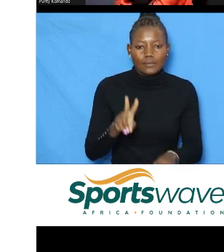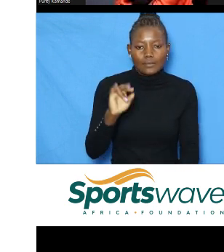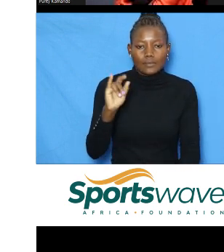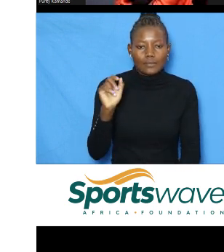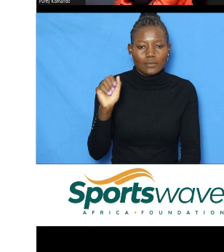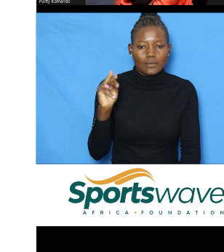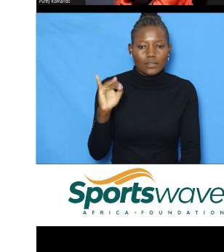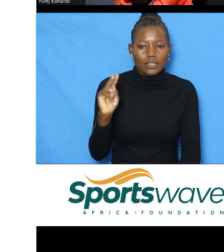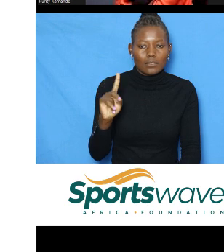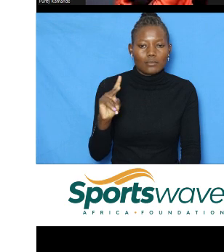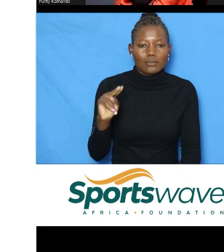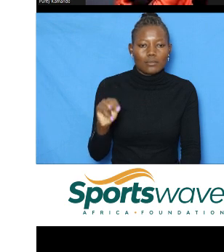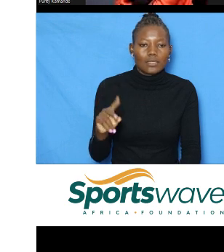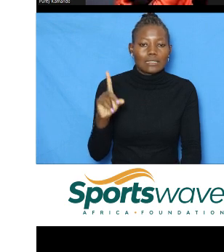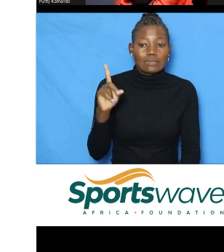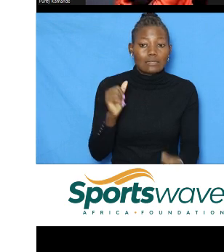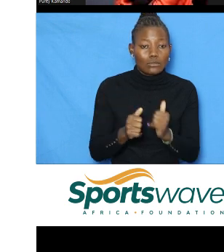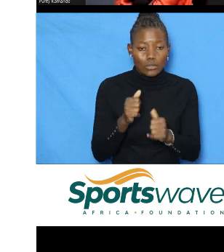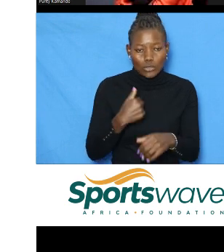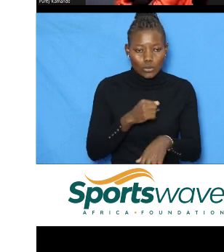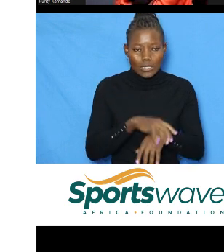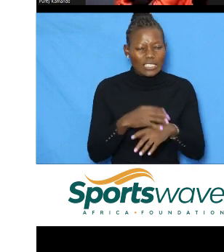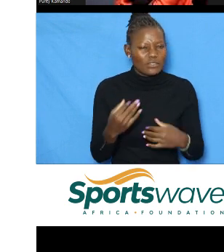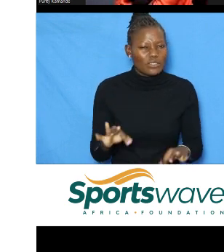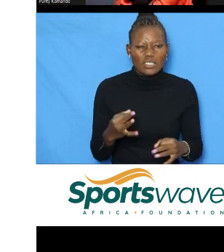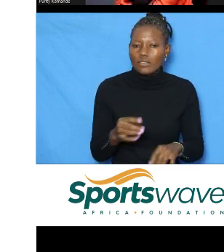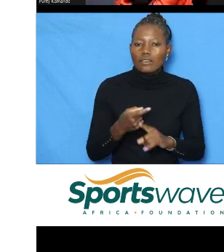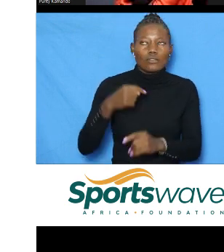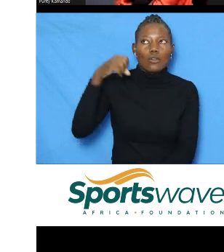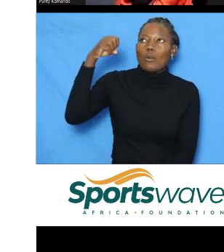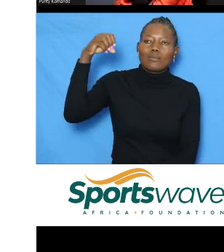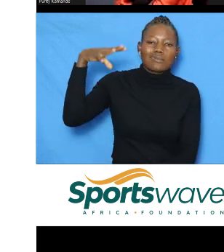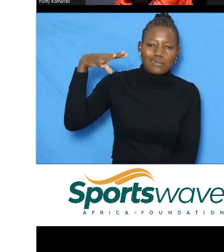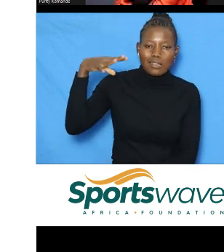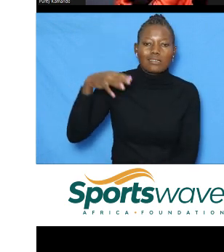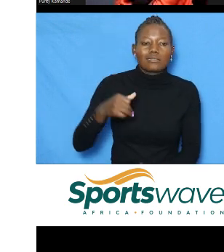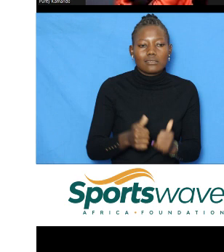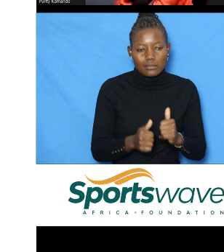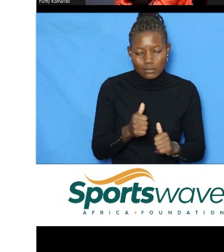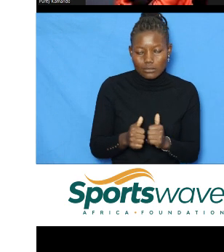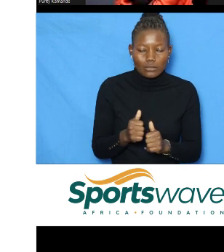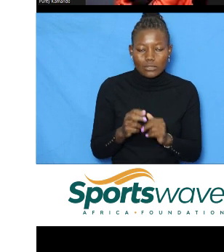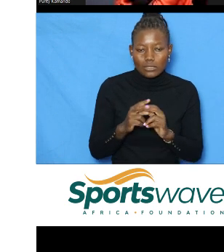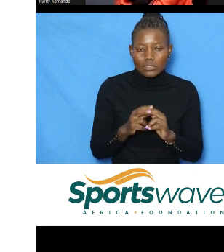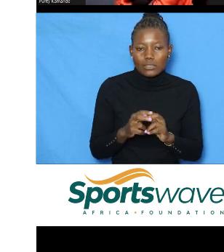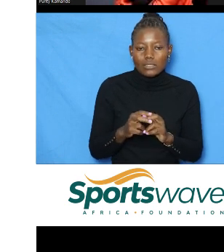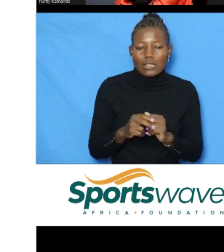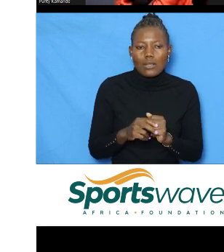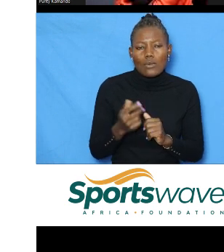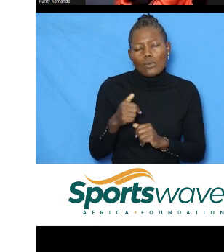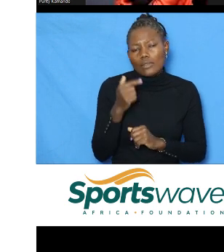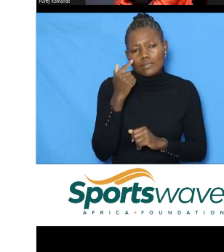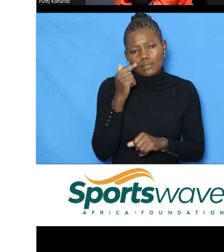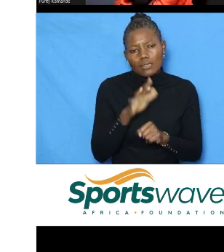vitamin D, which we get mostly freely from the sun. This is usually we see a lot of vitamin D